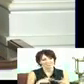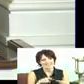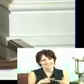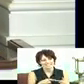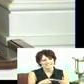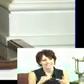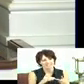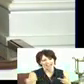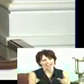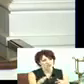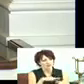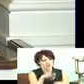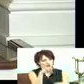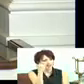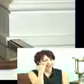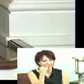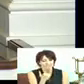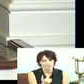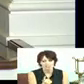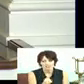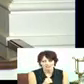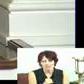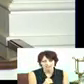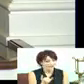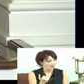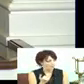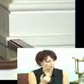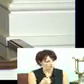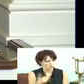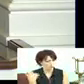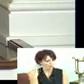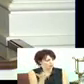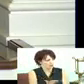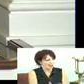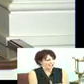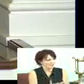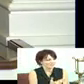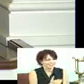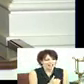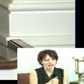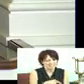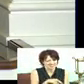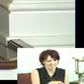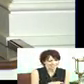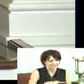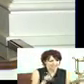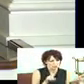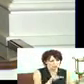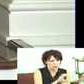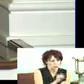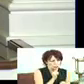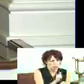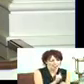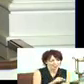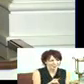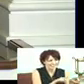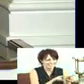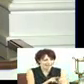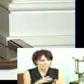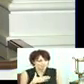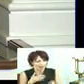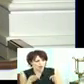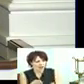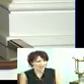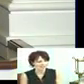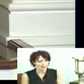spirituality. And if it's not like the church we came from, it's not really church, because it has to be correct.